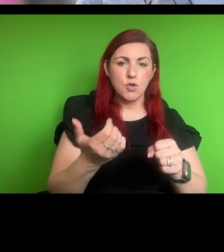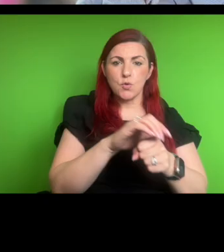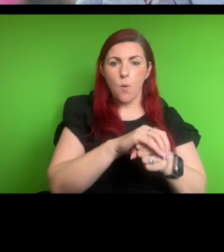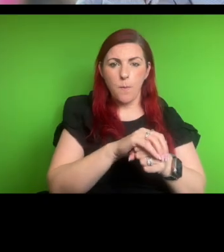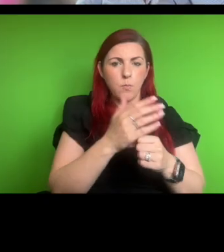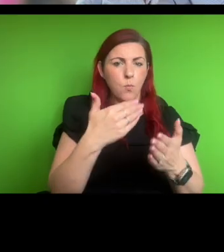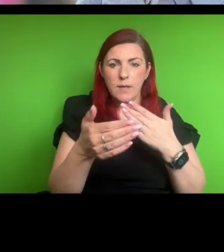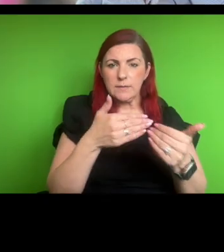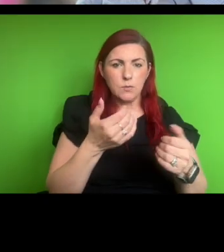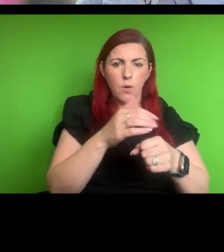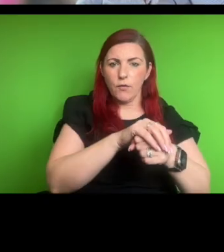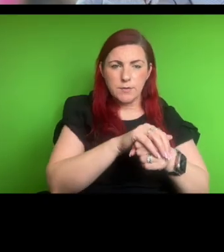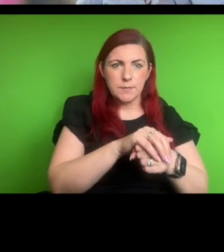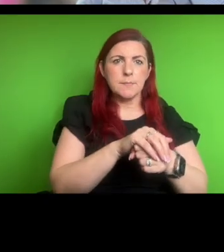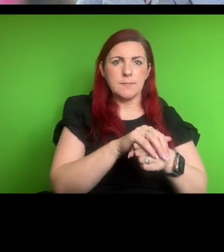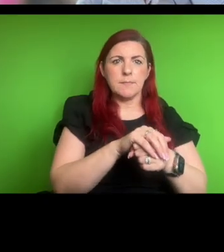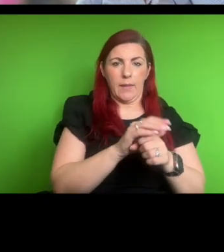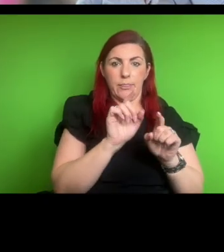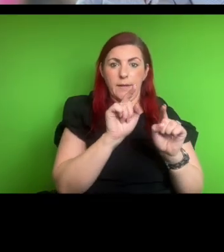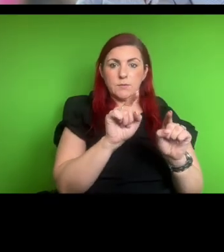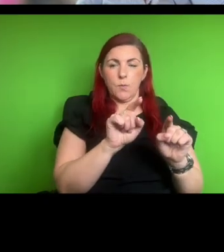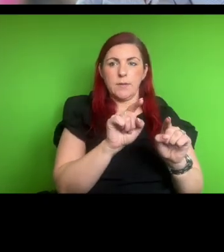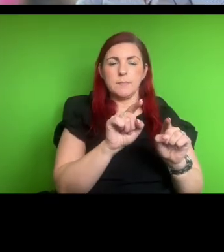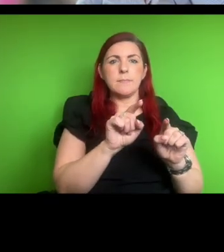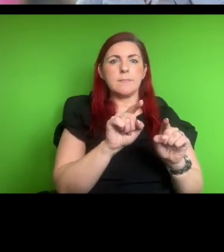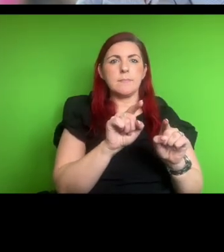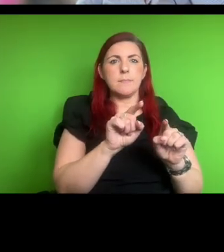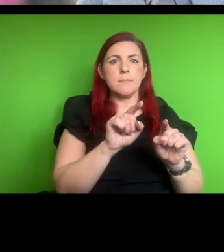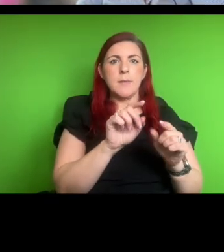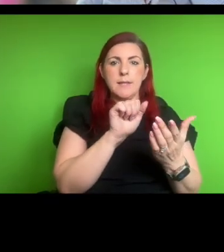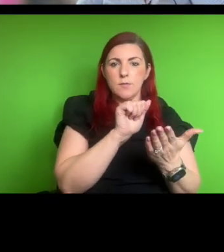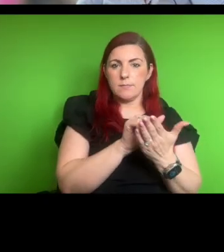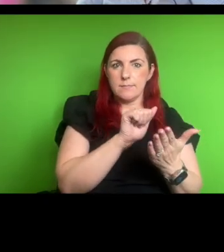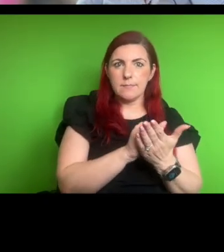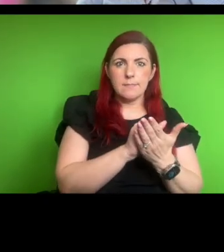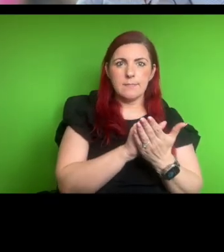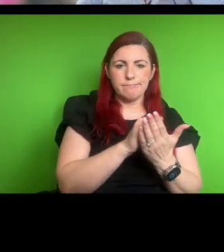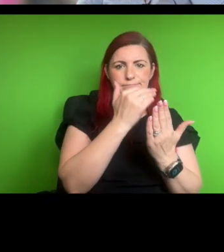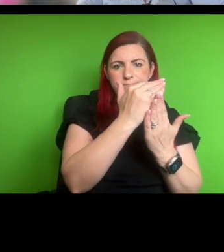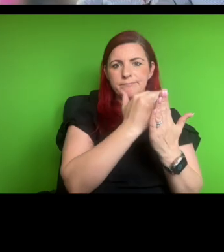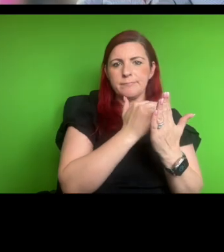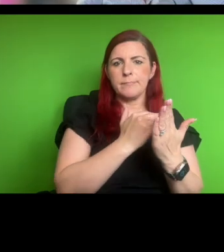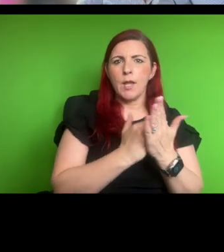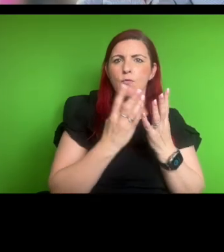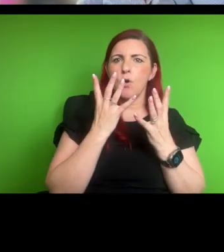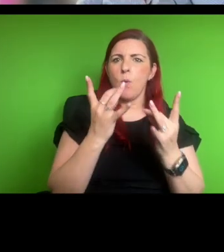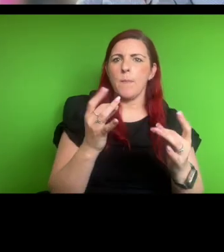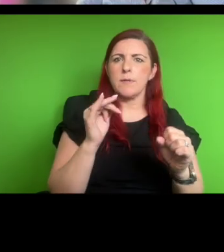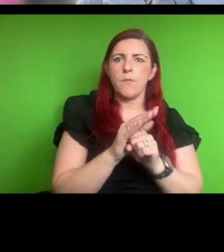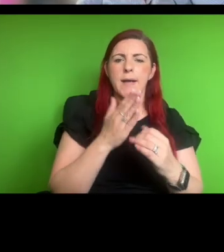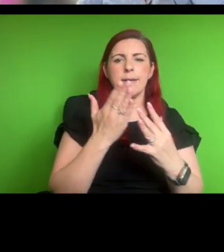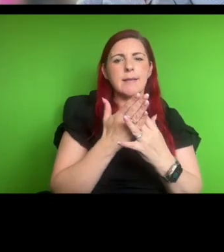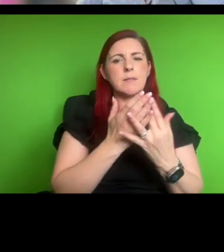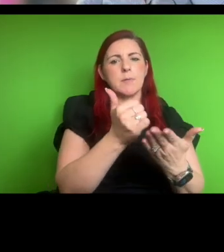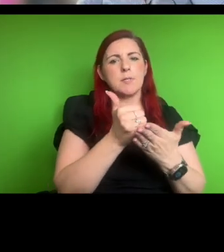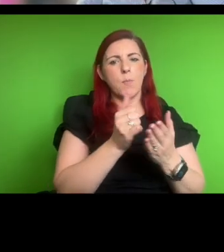this standard is that this document specifies requirements for an accessible support service. And